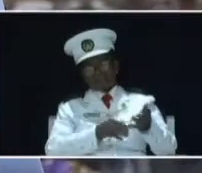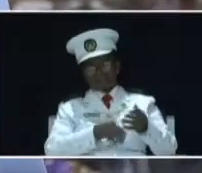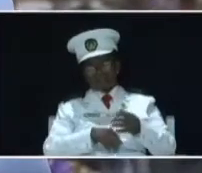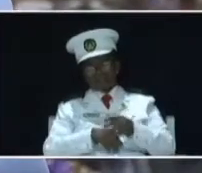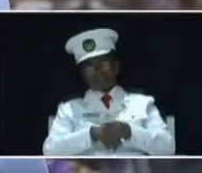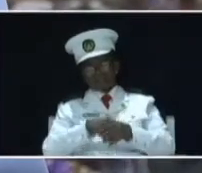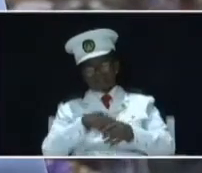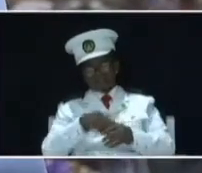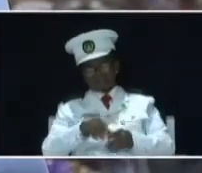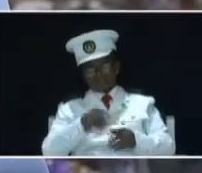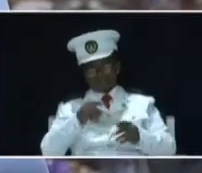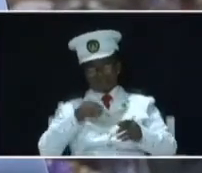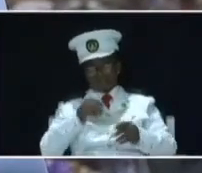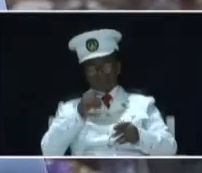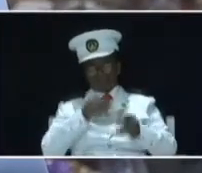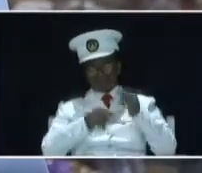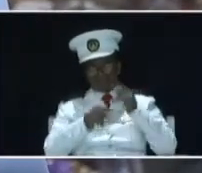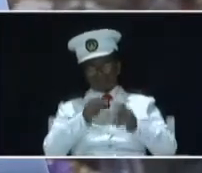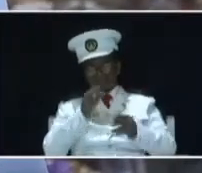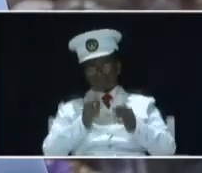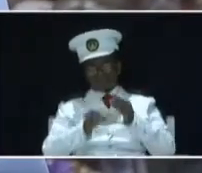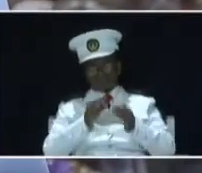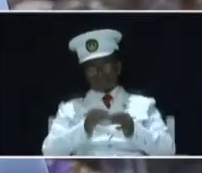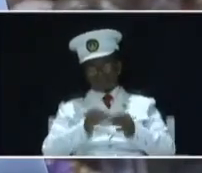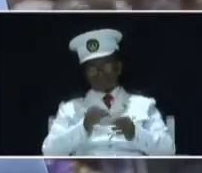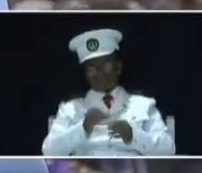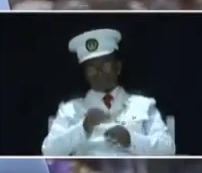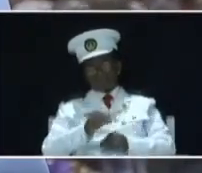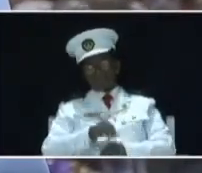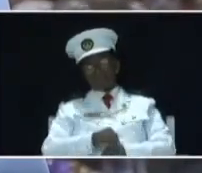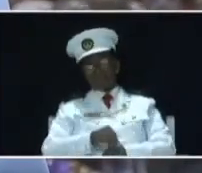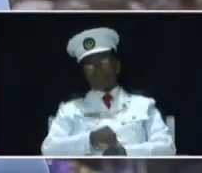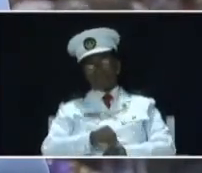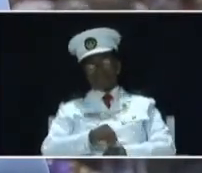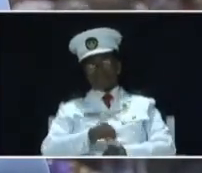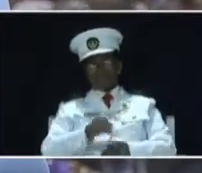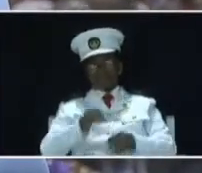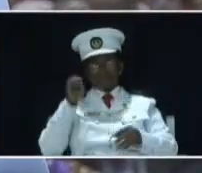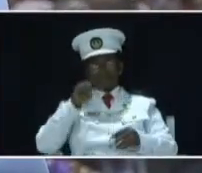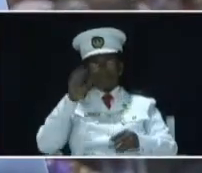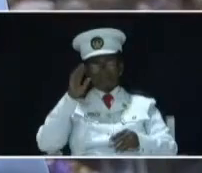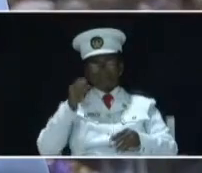If an ordinary prophet said that, they would stone him to death.